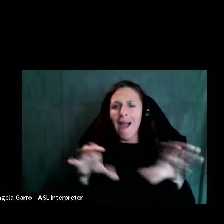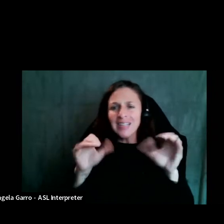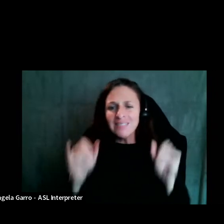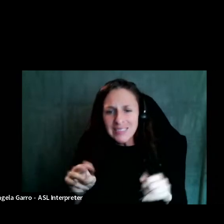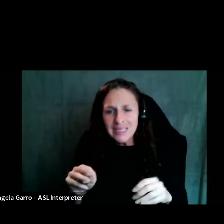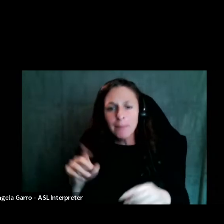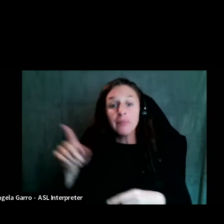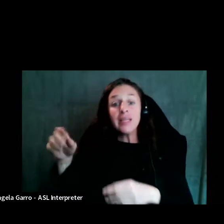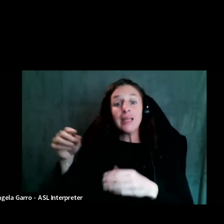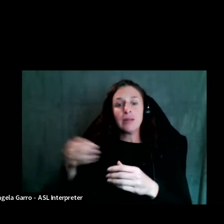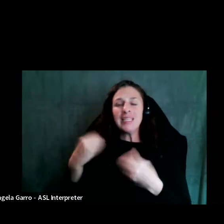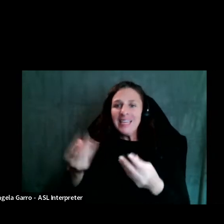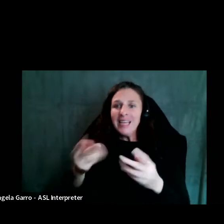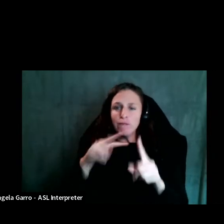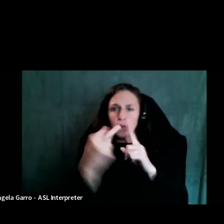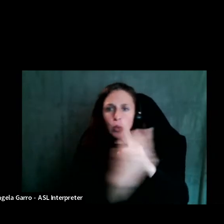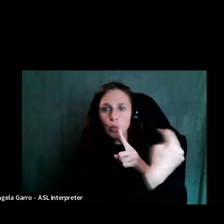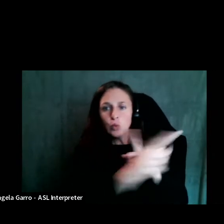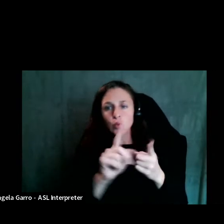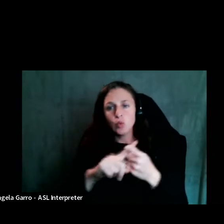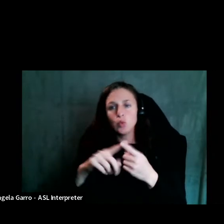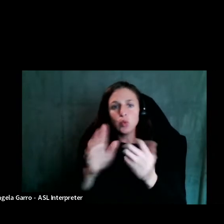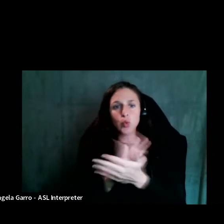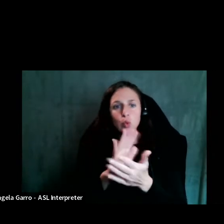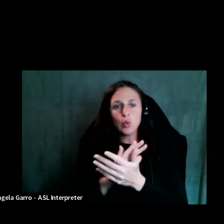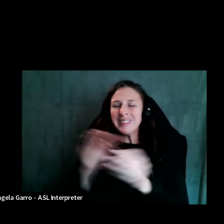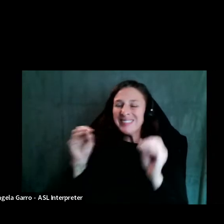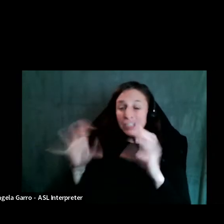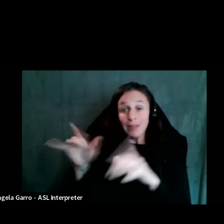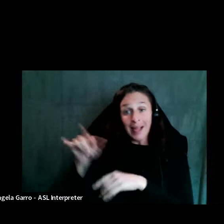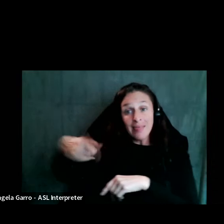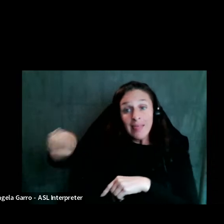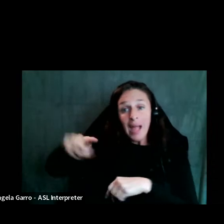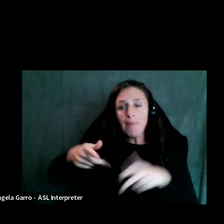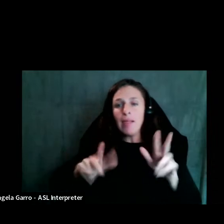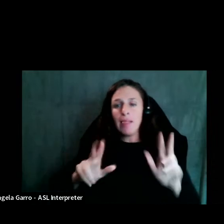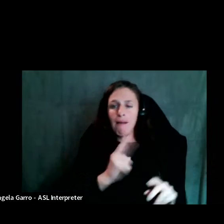teachers like them that allow us to feel safe in this school.